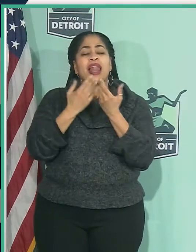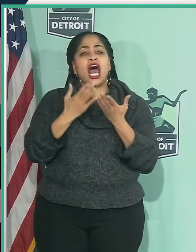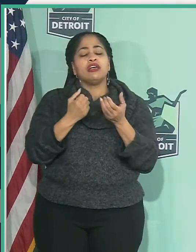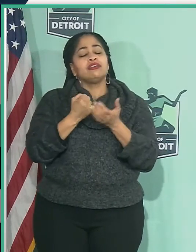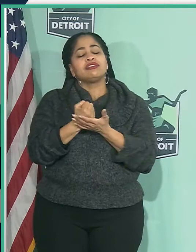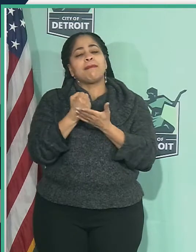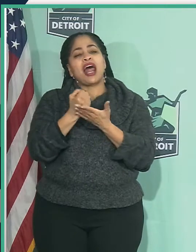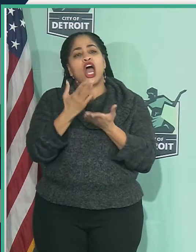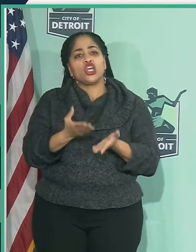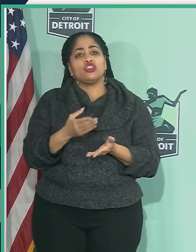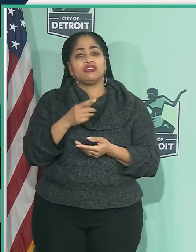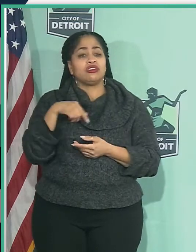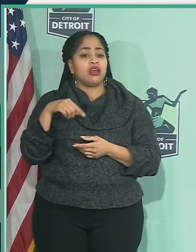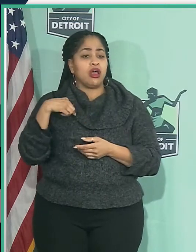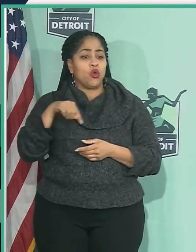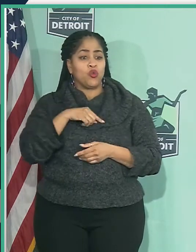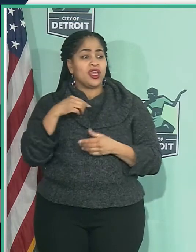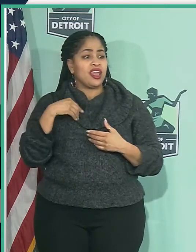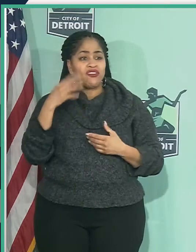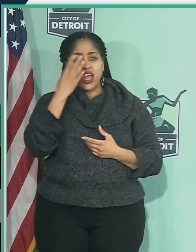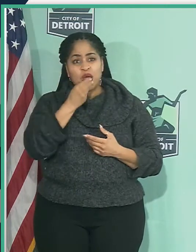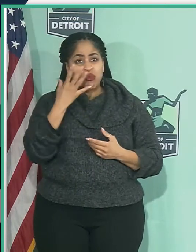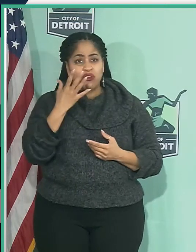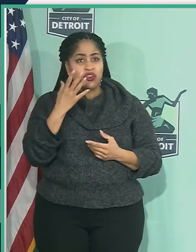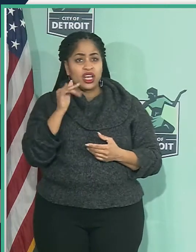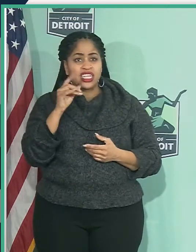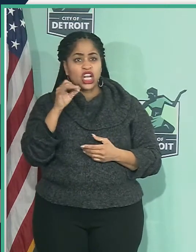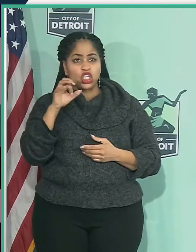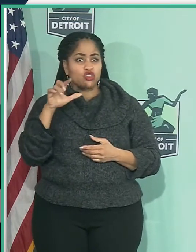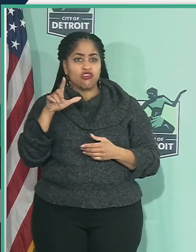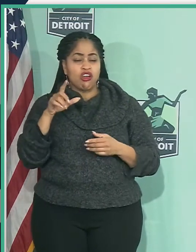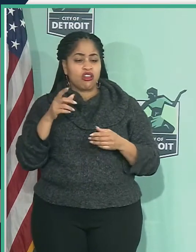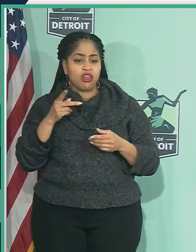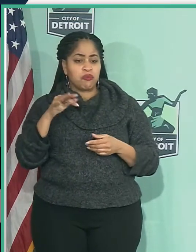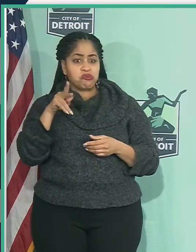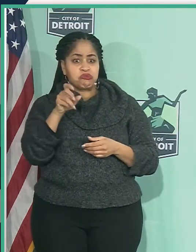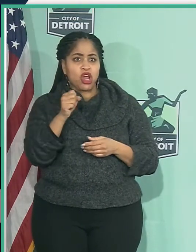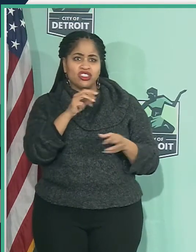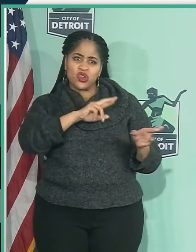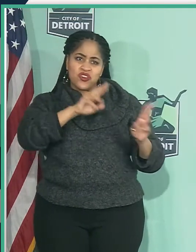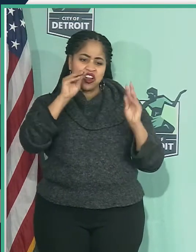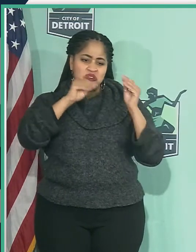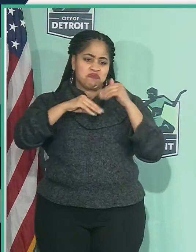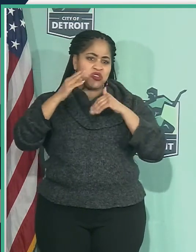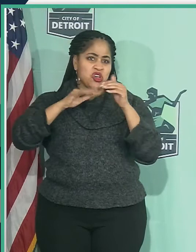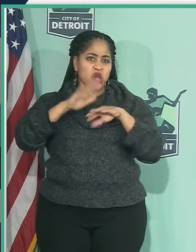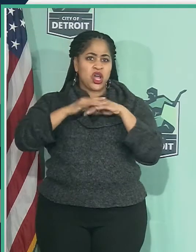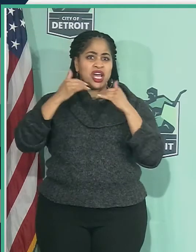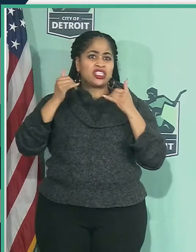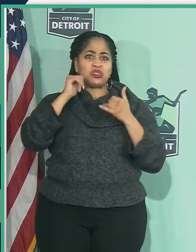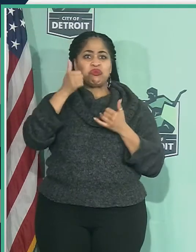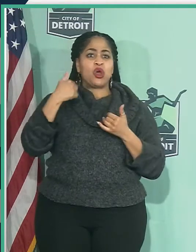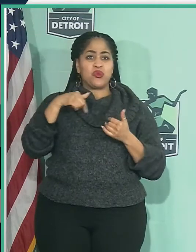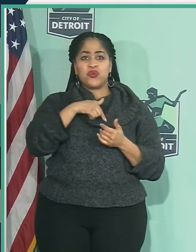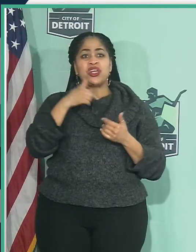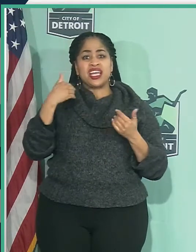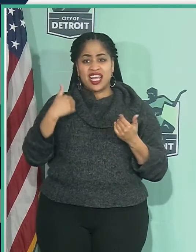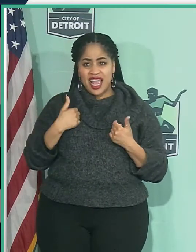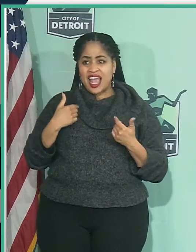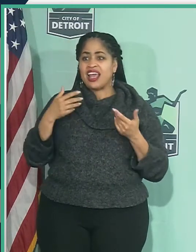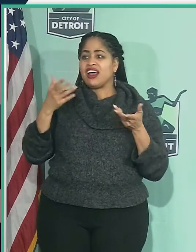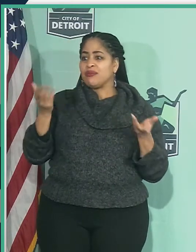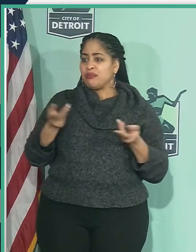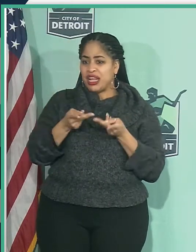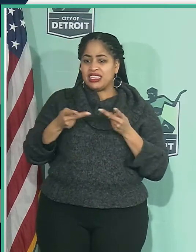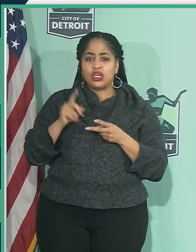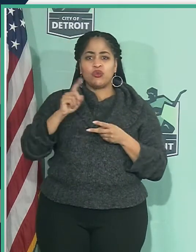other cities have beautiful industrial parks that are ready to build on tomorrow. We've got sites that have 30-year-old factories that have to be